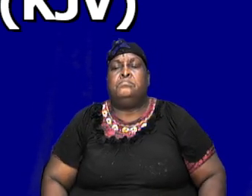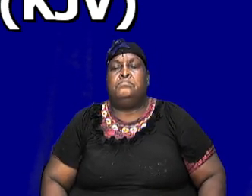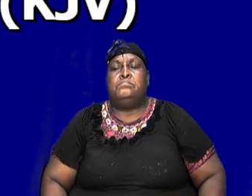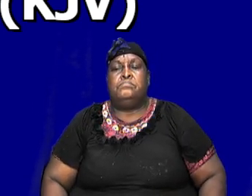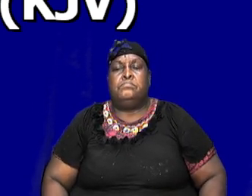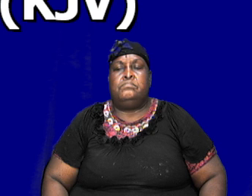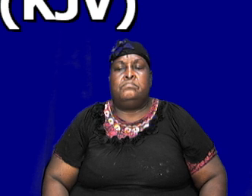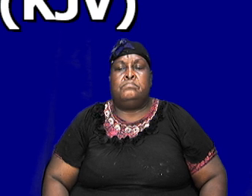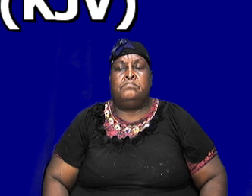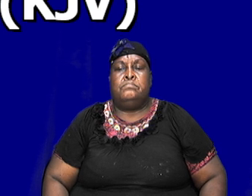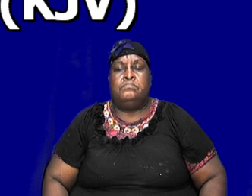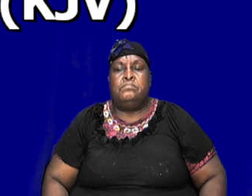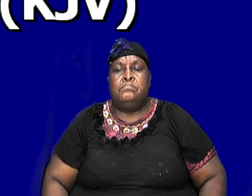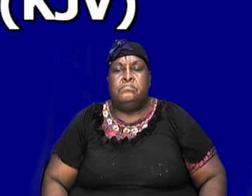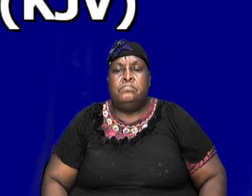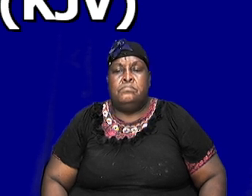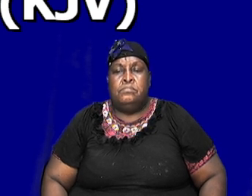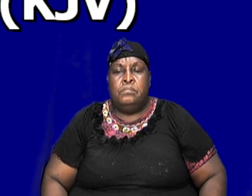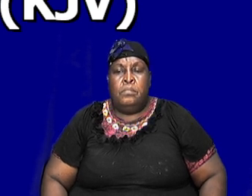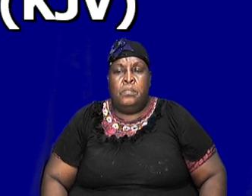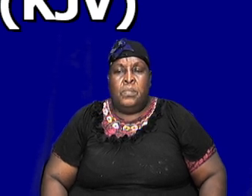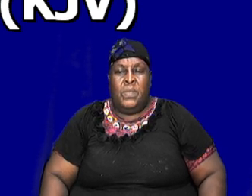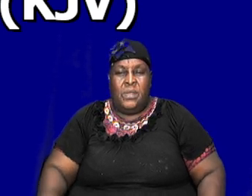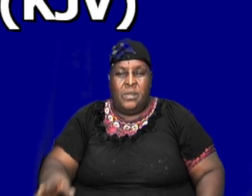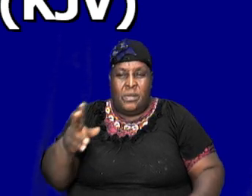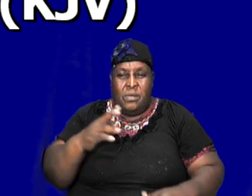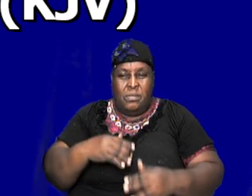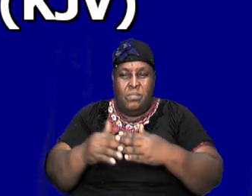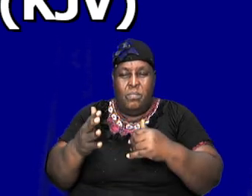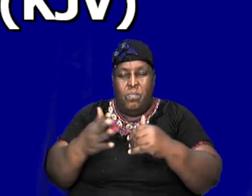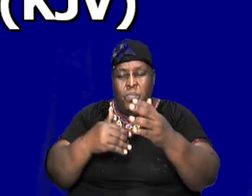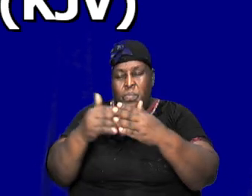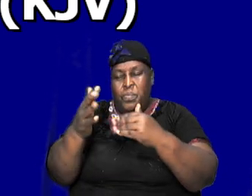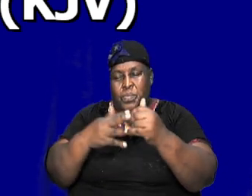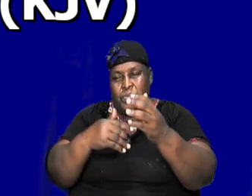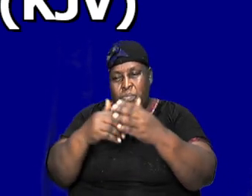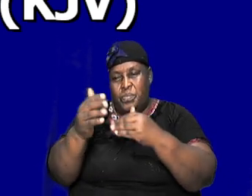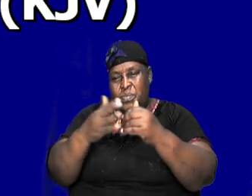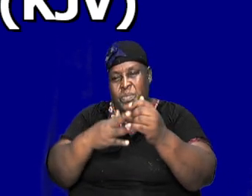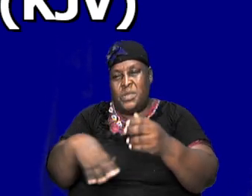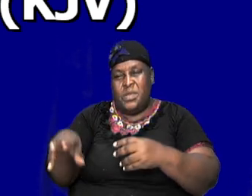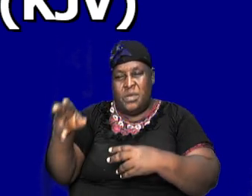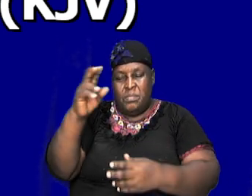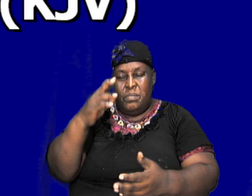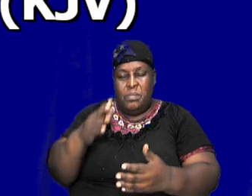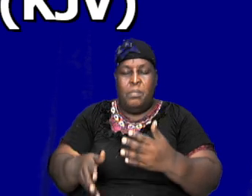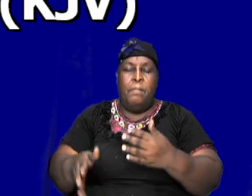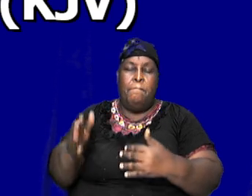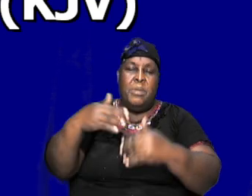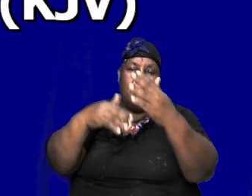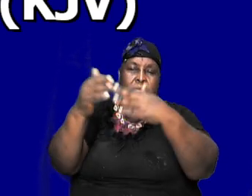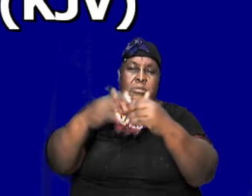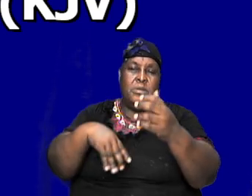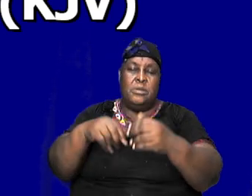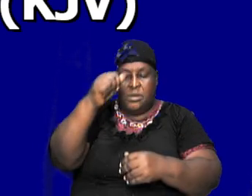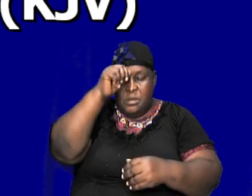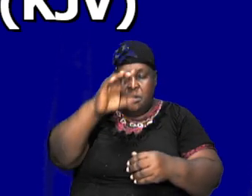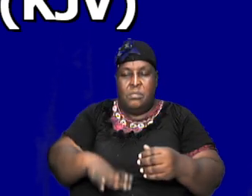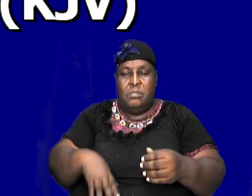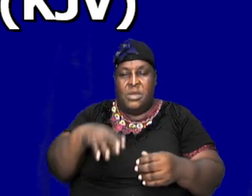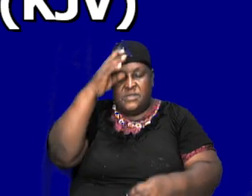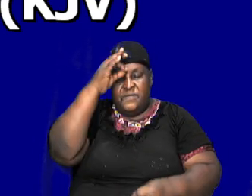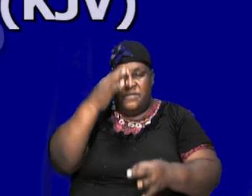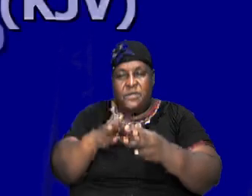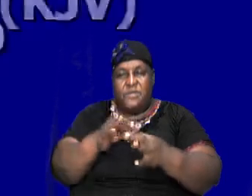interesting. It's as if he was building. It's like they were building his faith. Right?